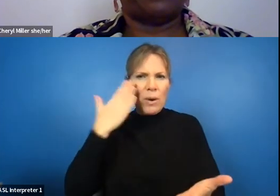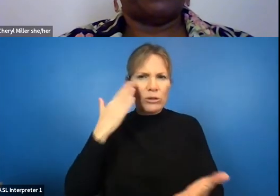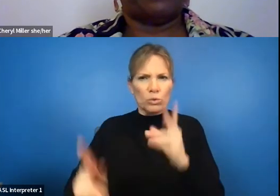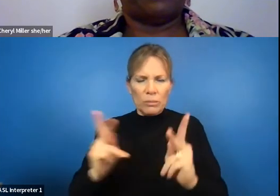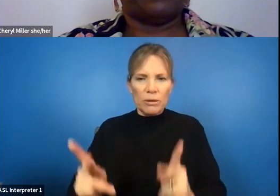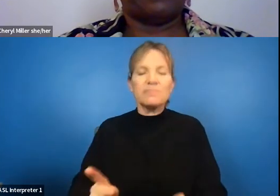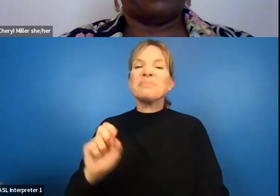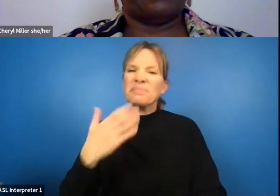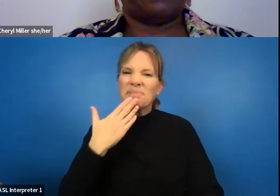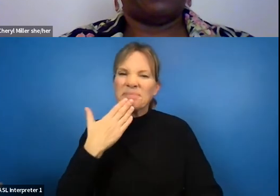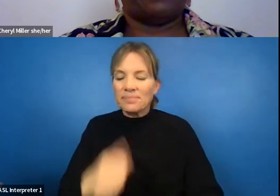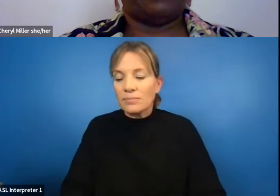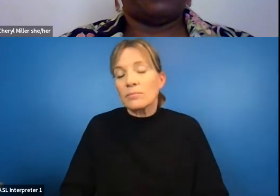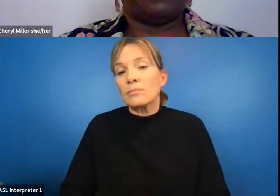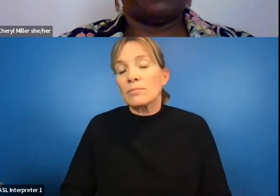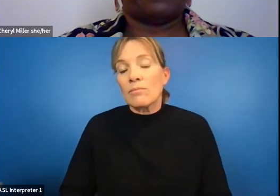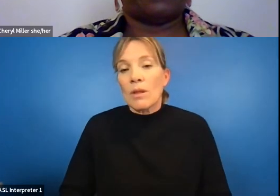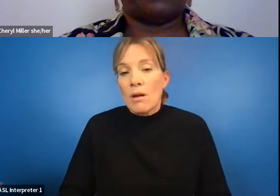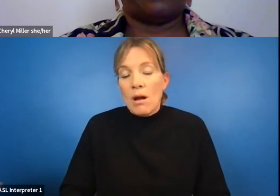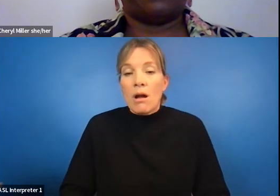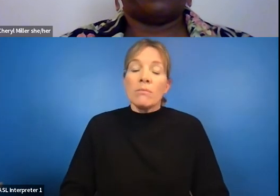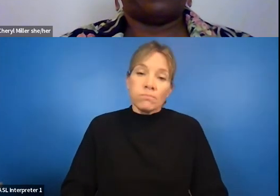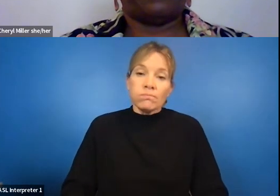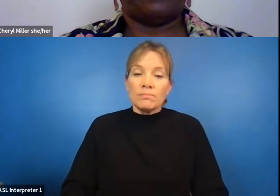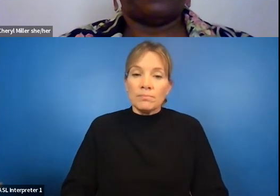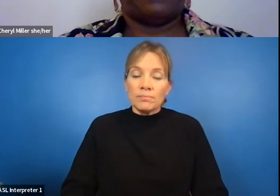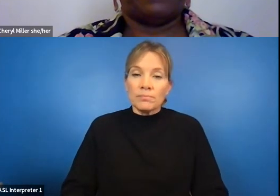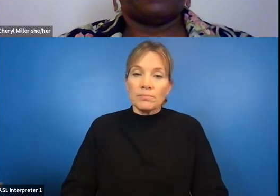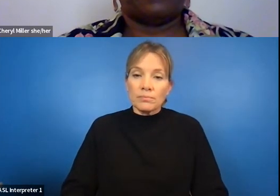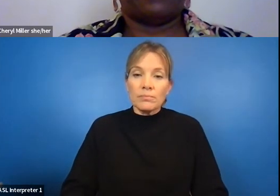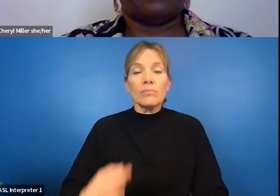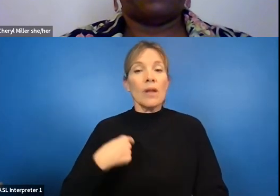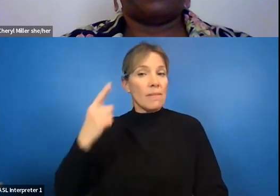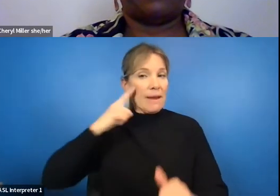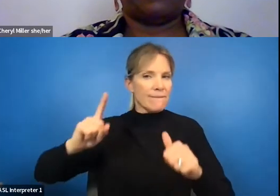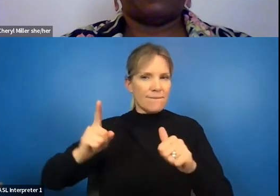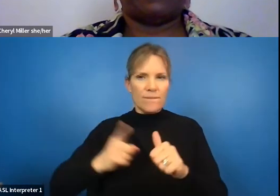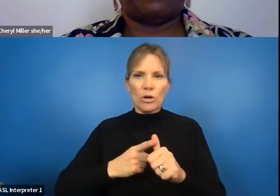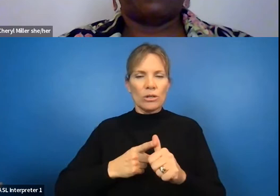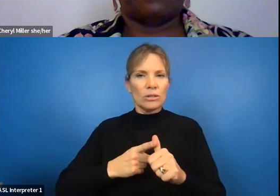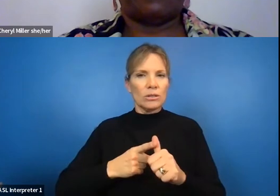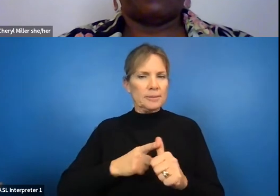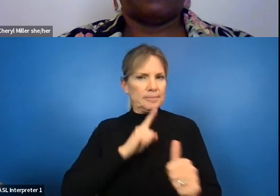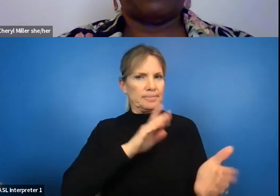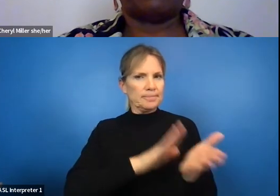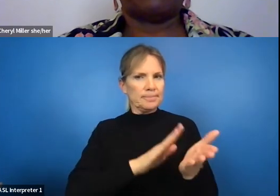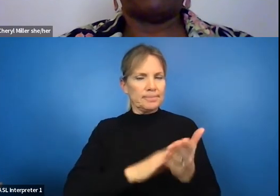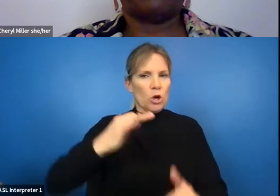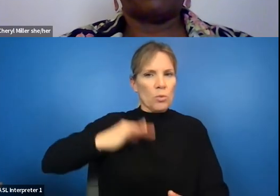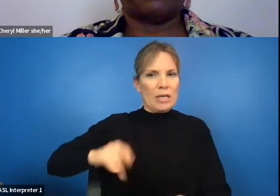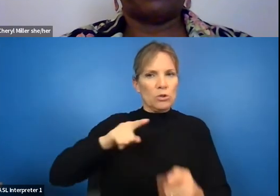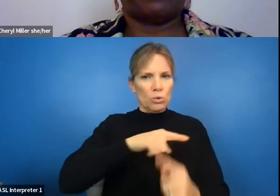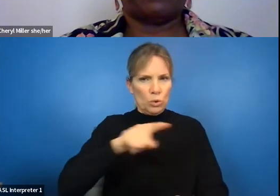Yes, thank you. So I think first, there's got to be a lot of credit to